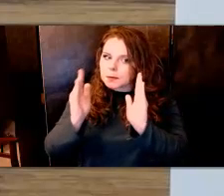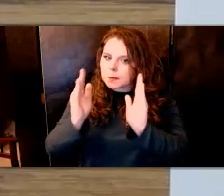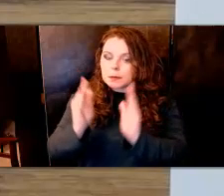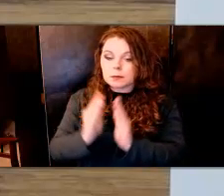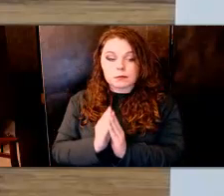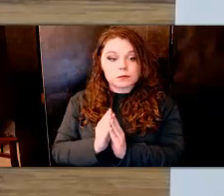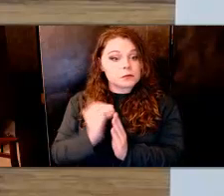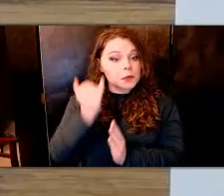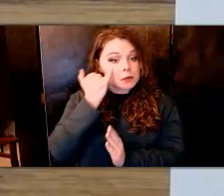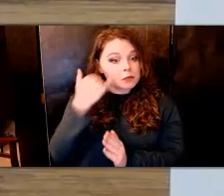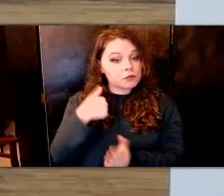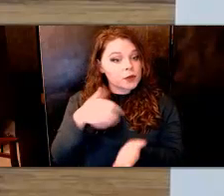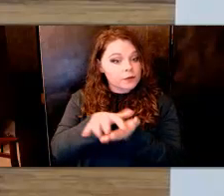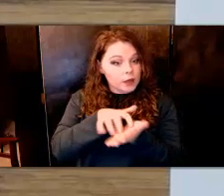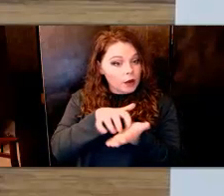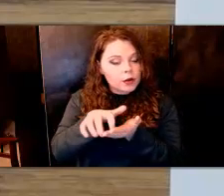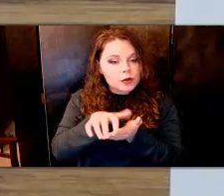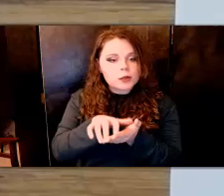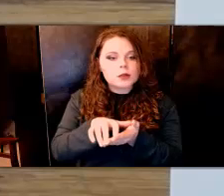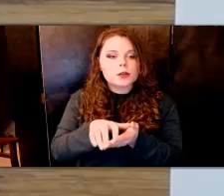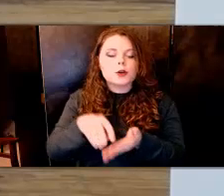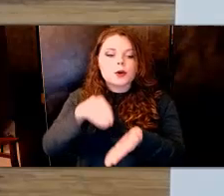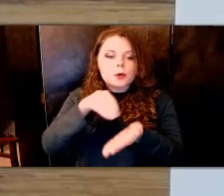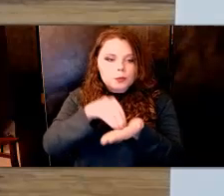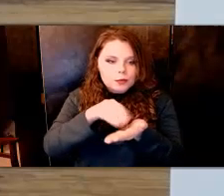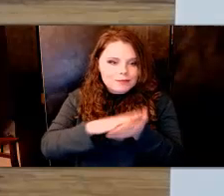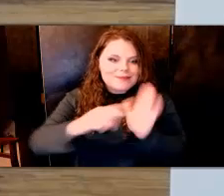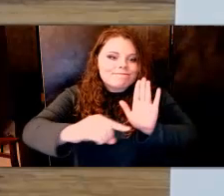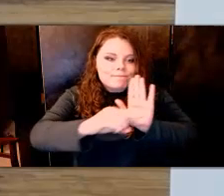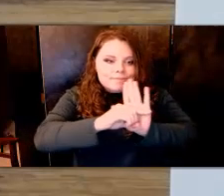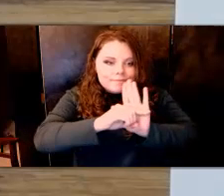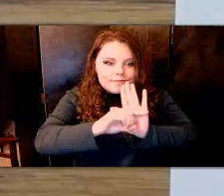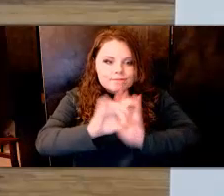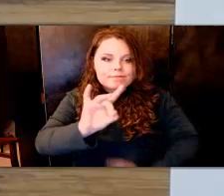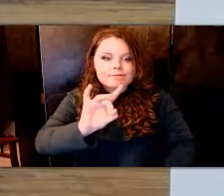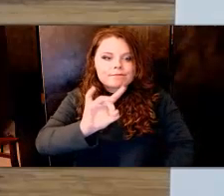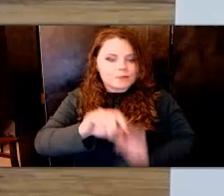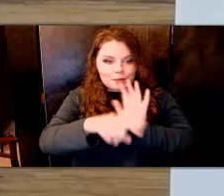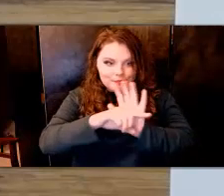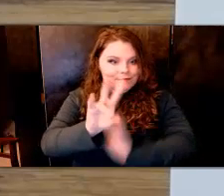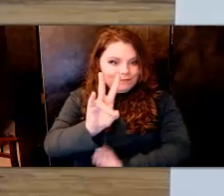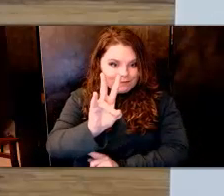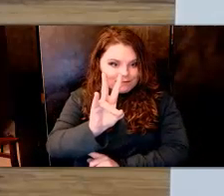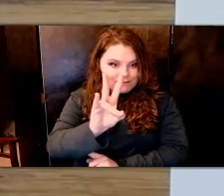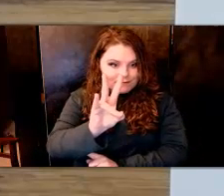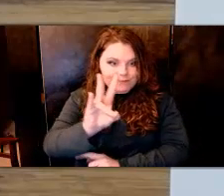your calculator, you need to make sure you put in negative 7. And remember, we are subtracting